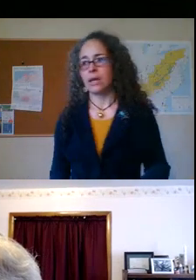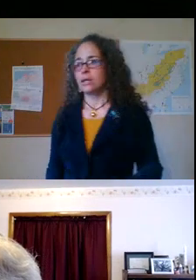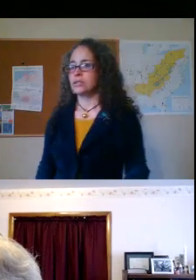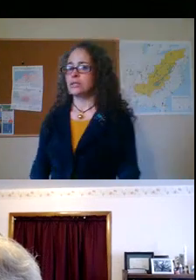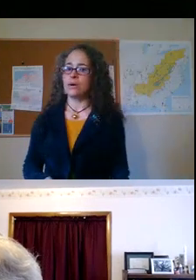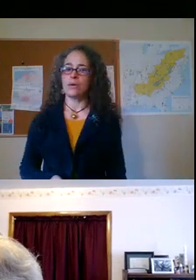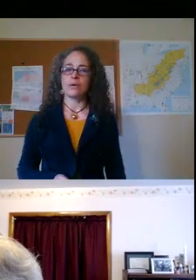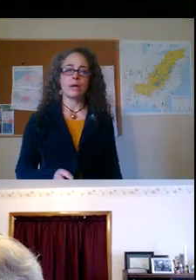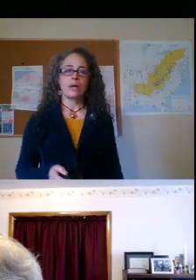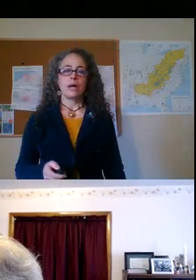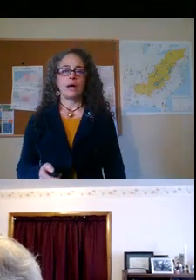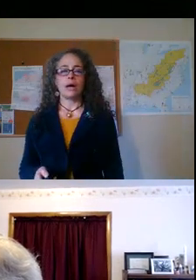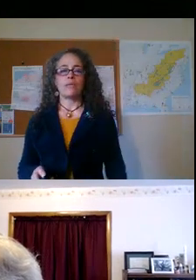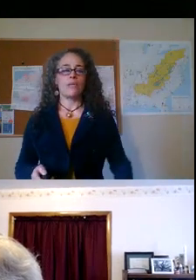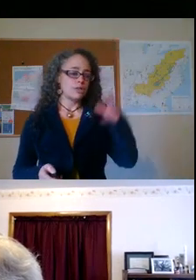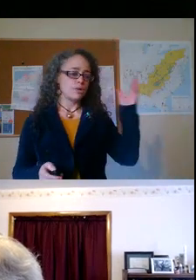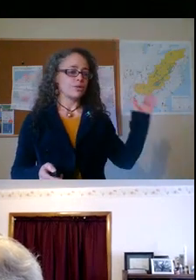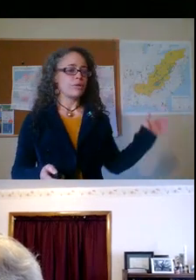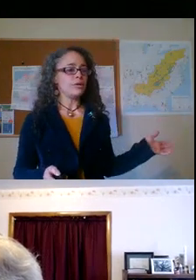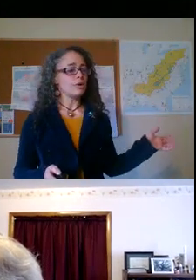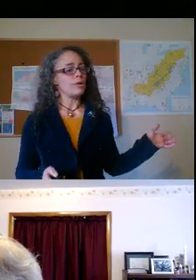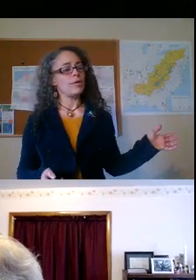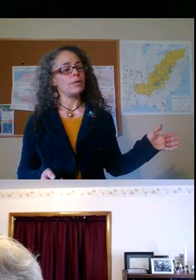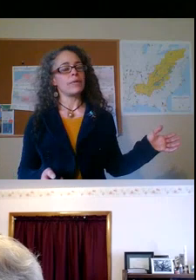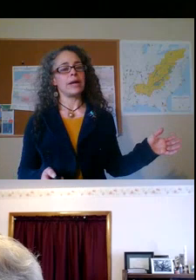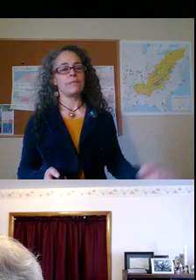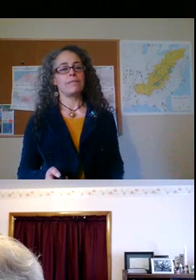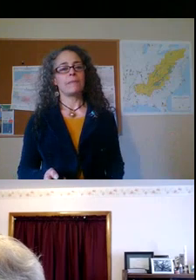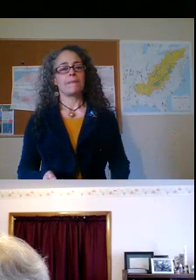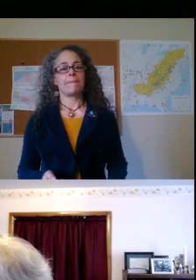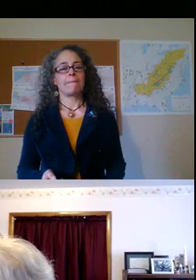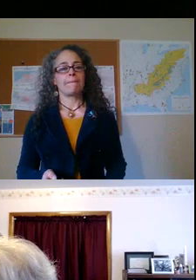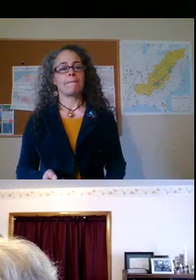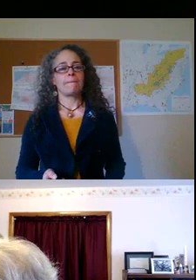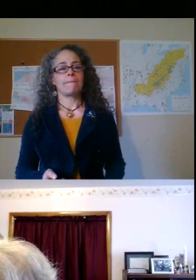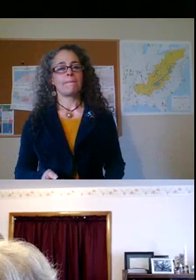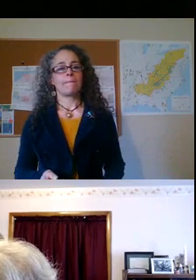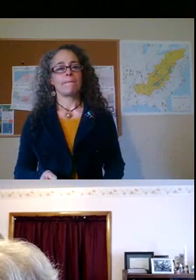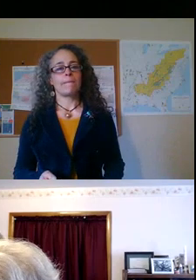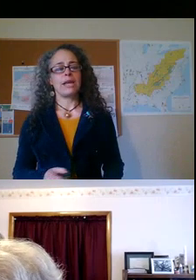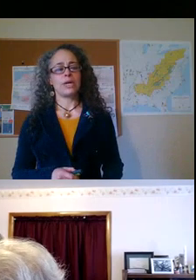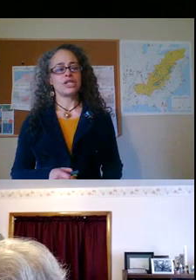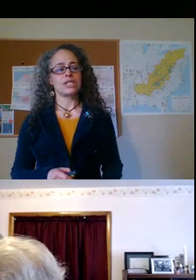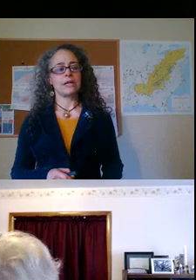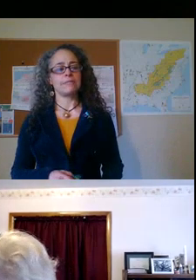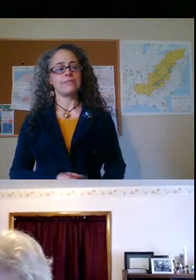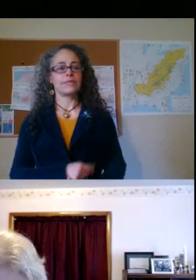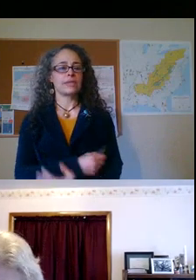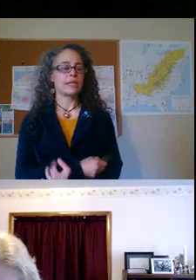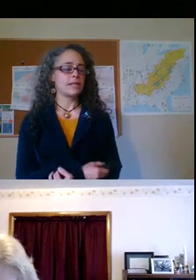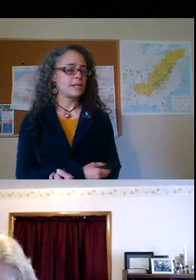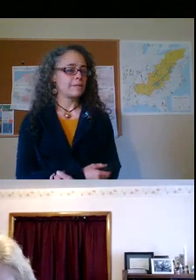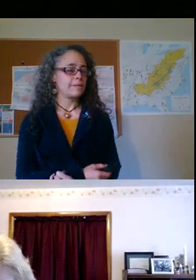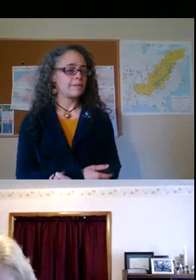application of like, so what's your 3-year goal, right? Any questions